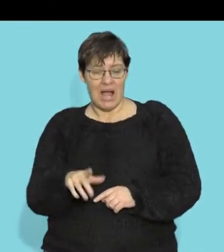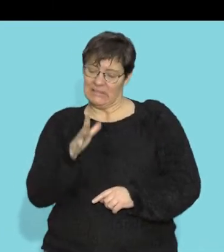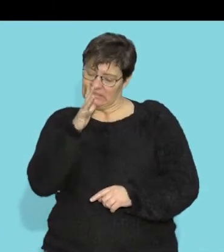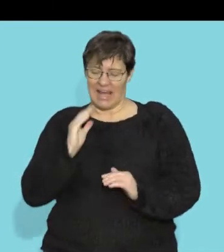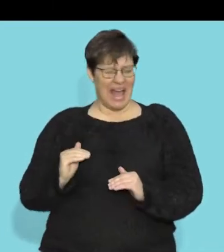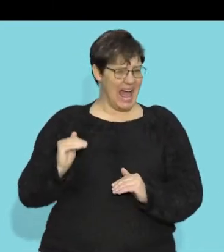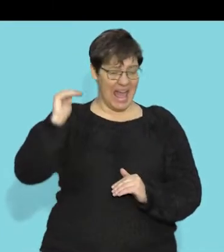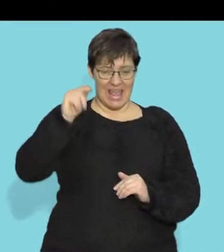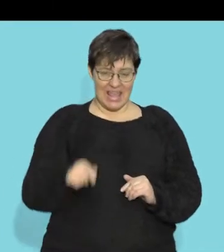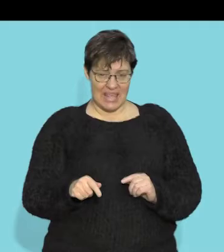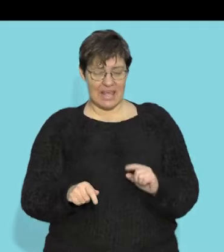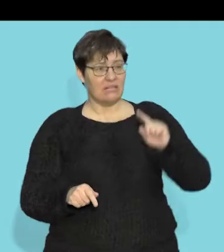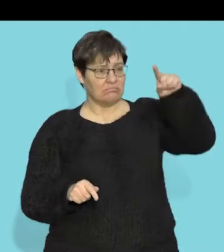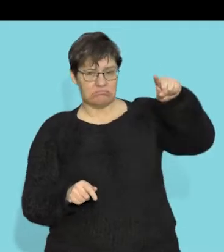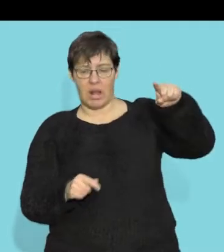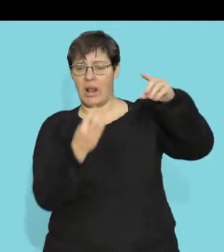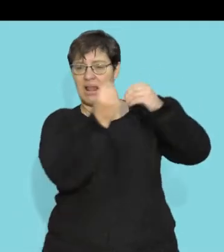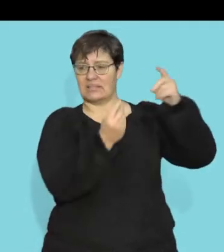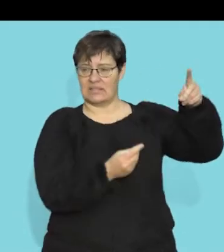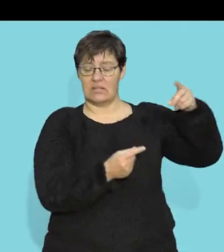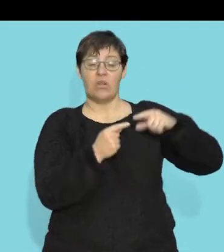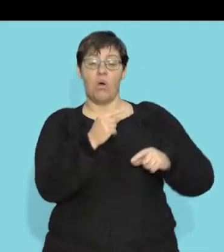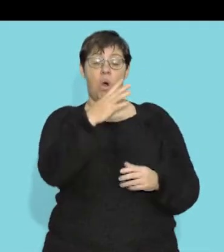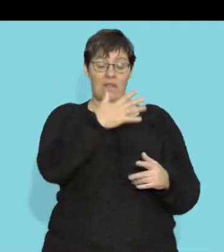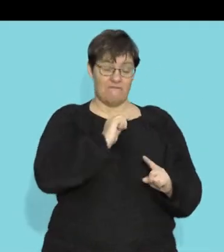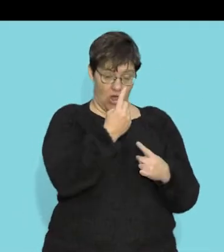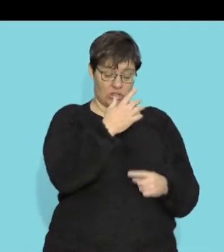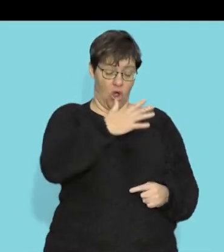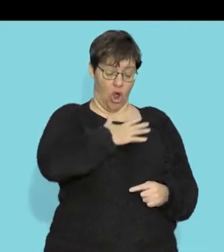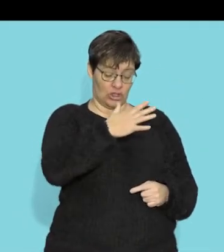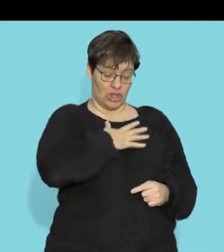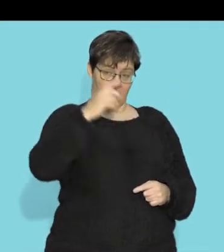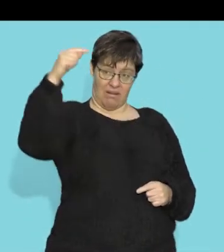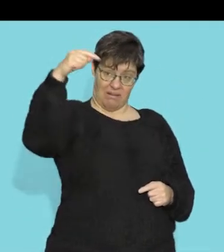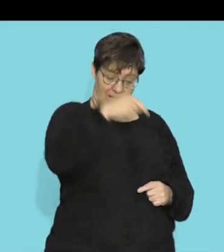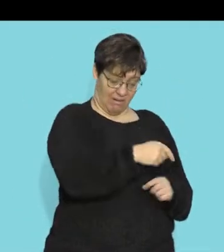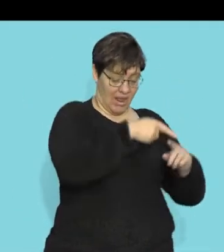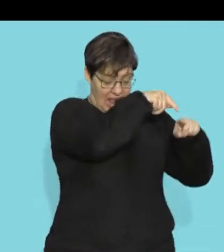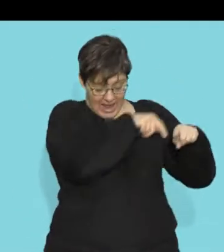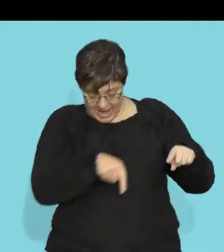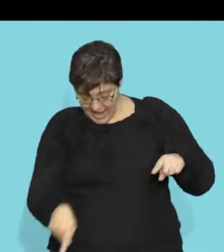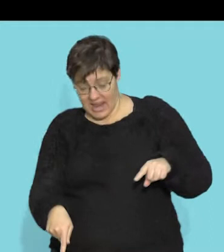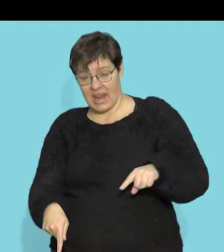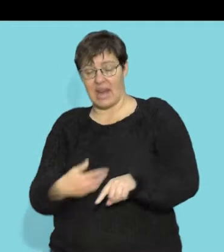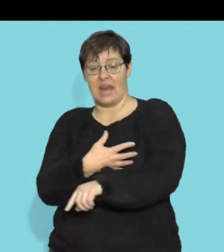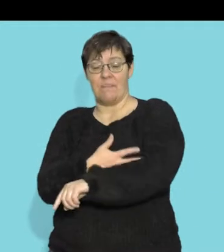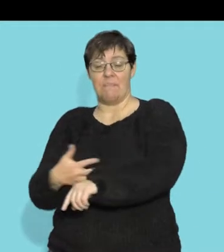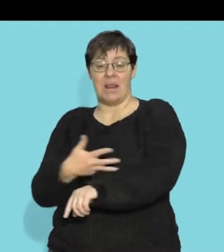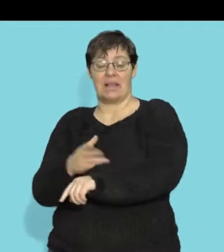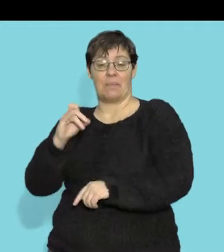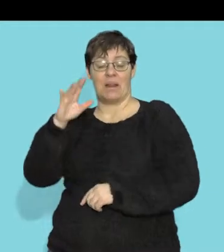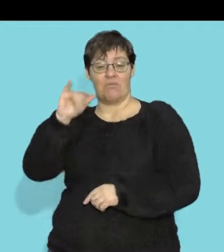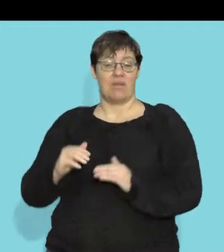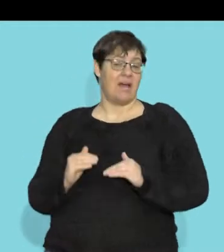oxygen, right, that pops into here. So oxygen goes into my capillaries.